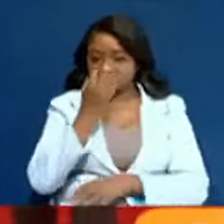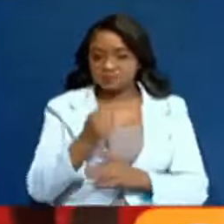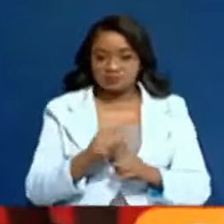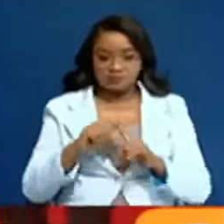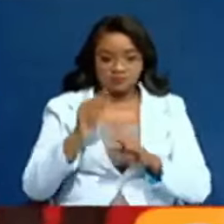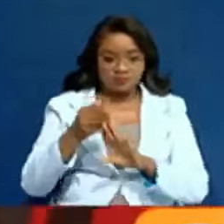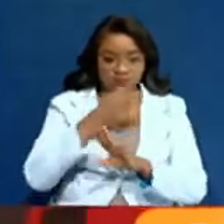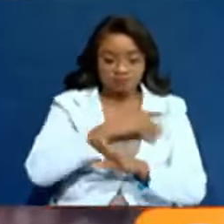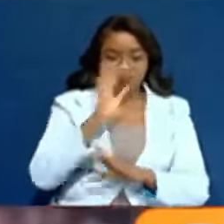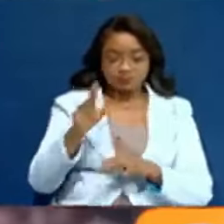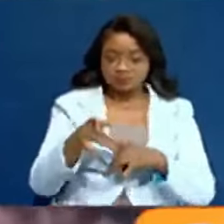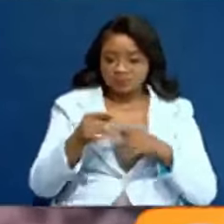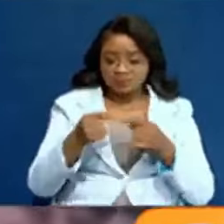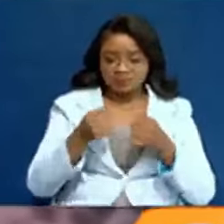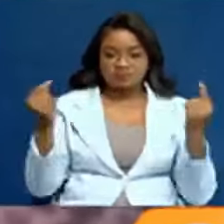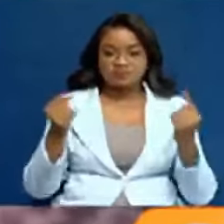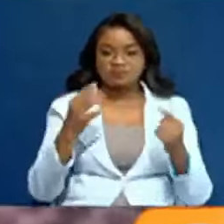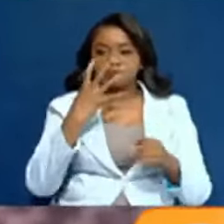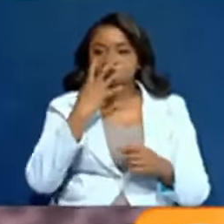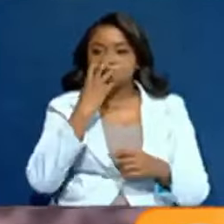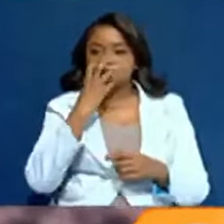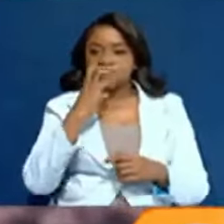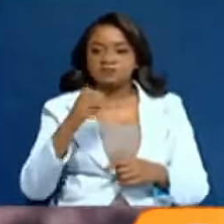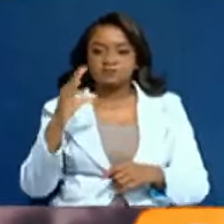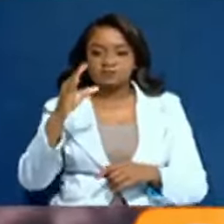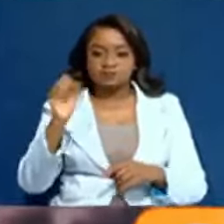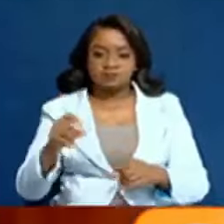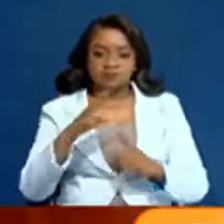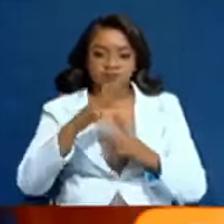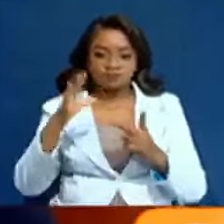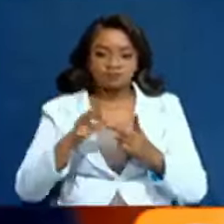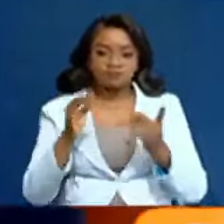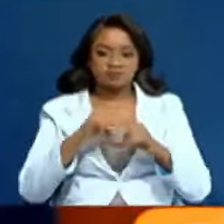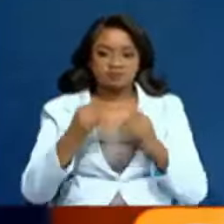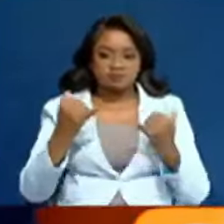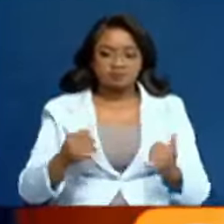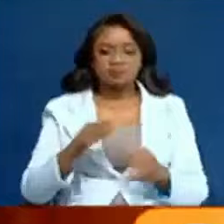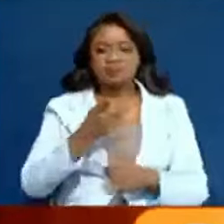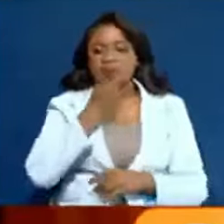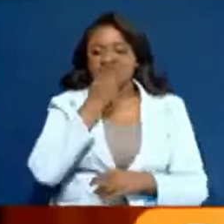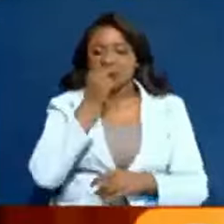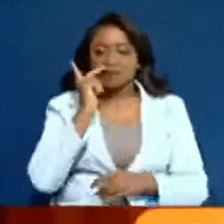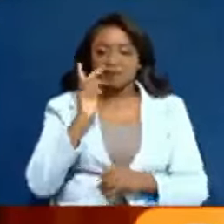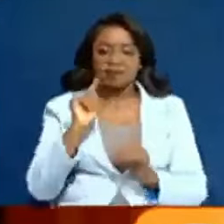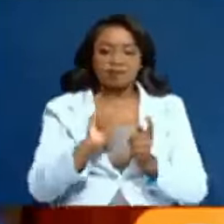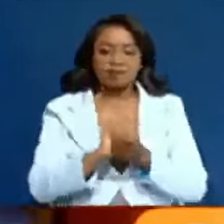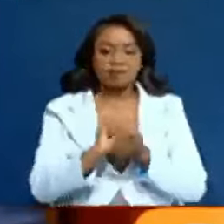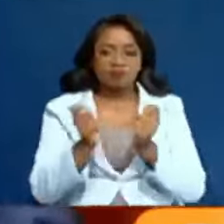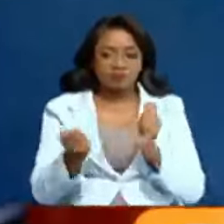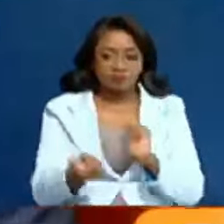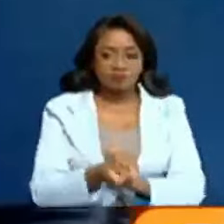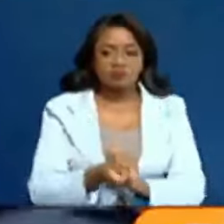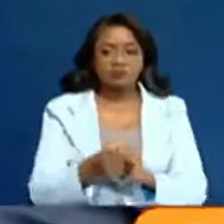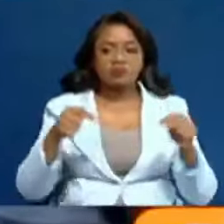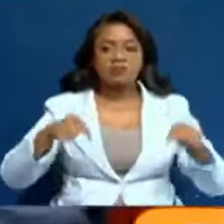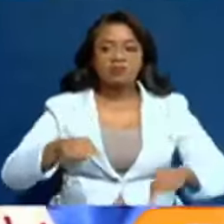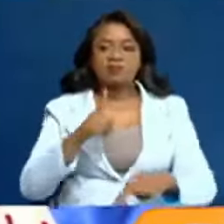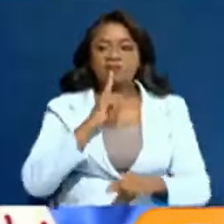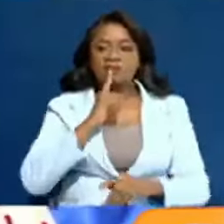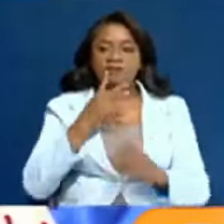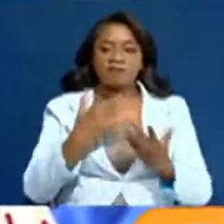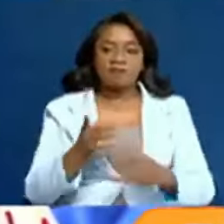to ODM's cabinet nominations, Kalonzo's position has evolved. Today he signals a shift in